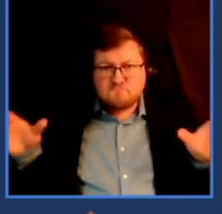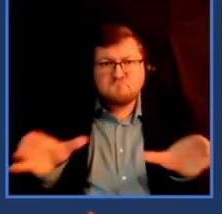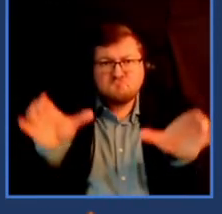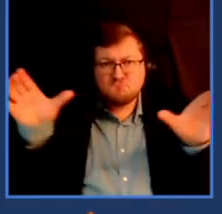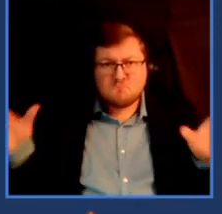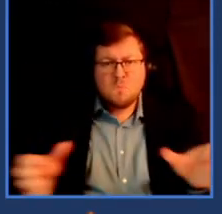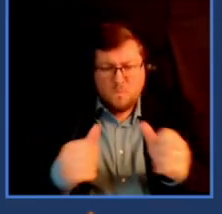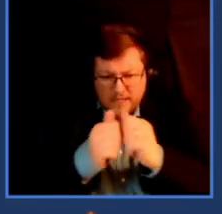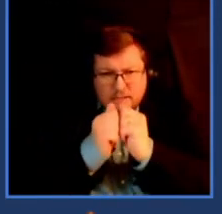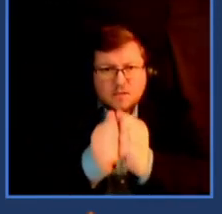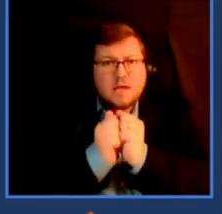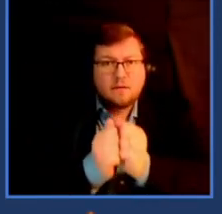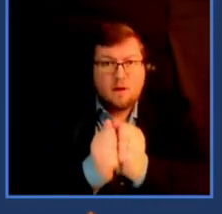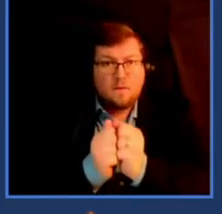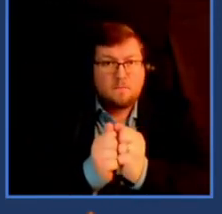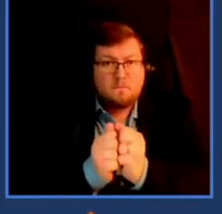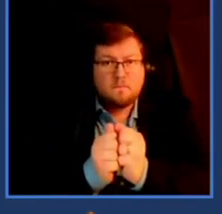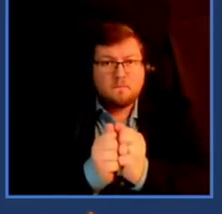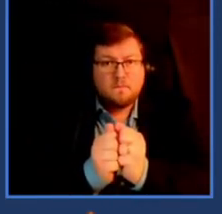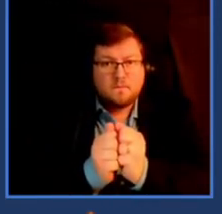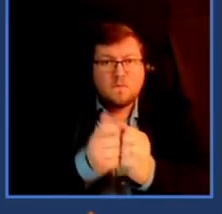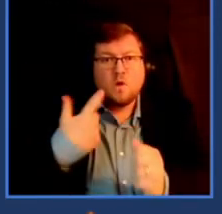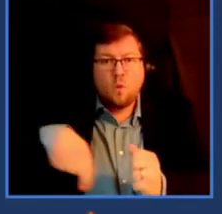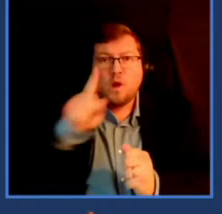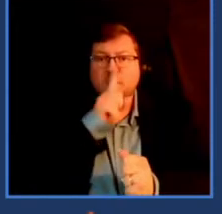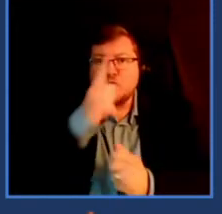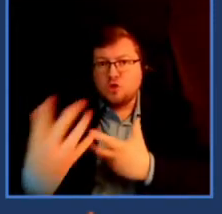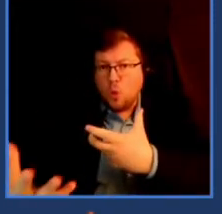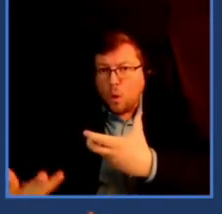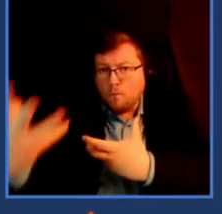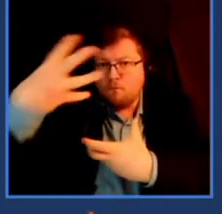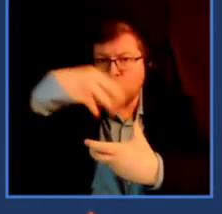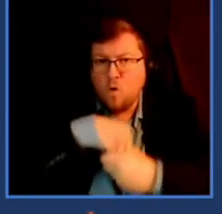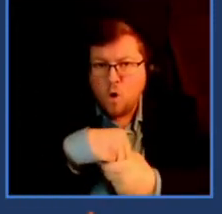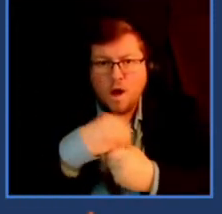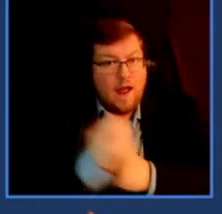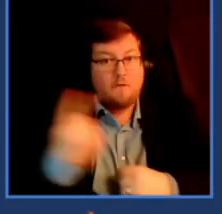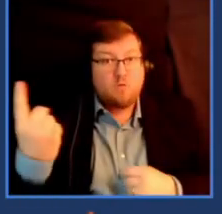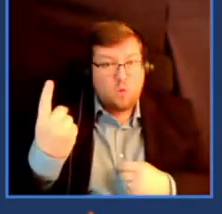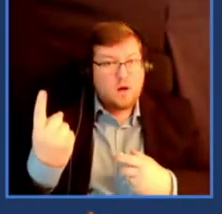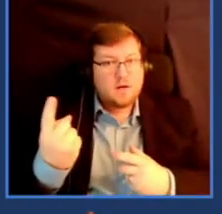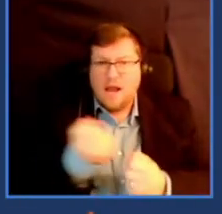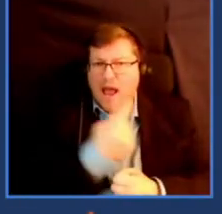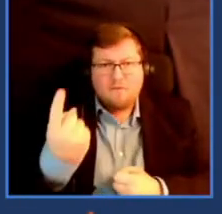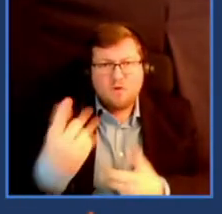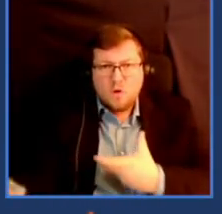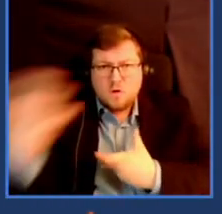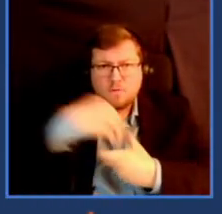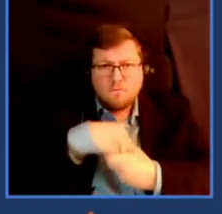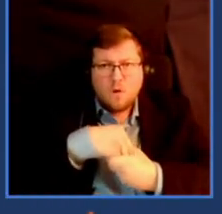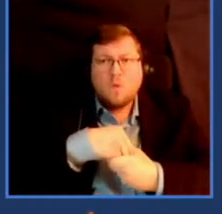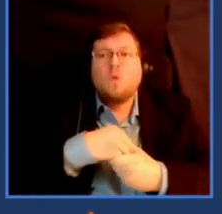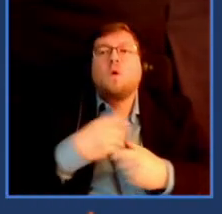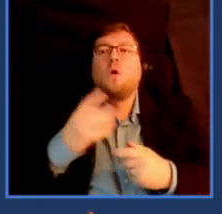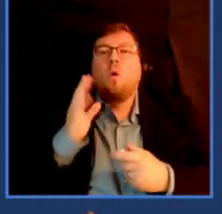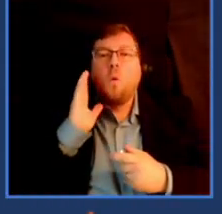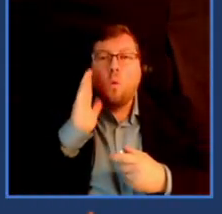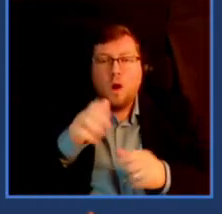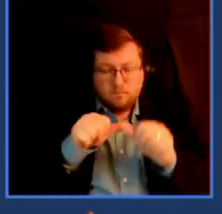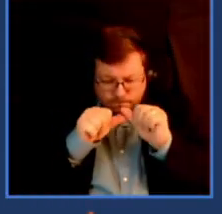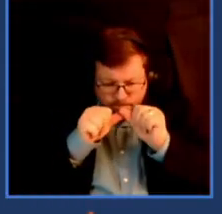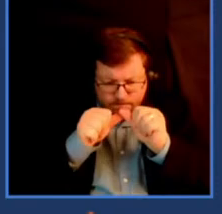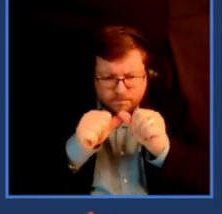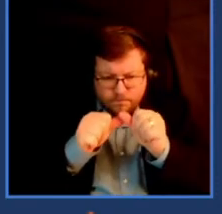As we make sure everybody is engaged and everybody is involved, we will continue this blue